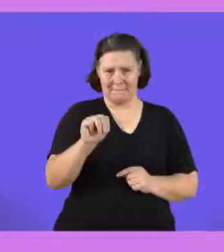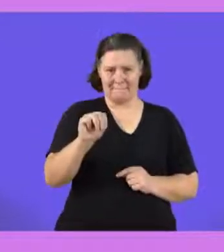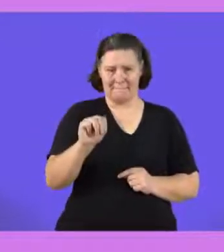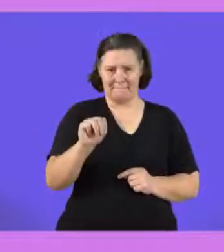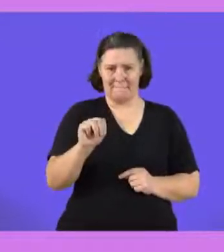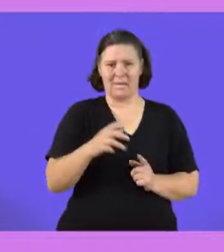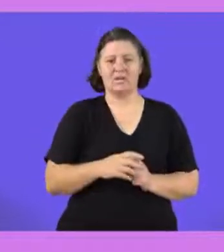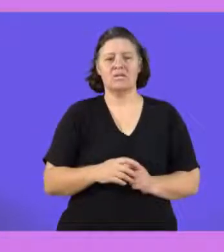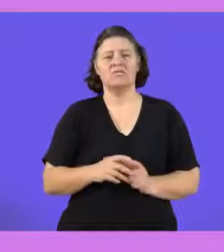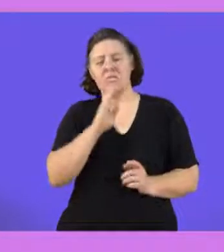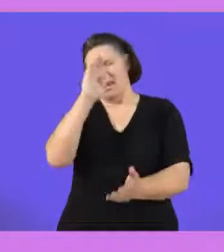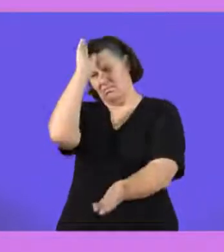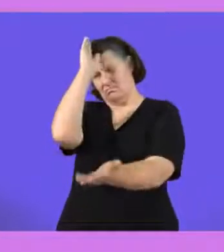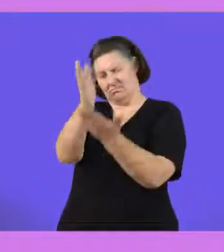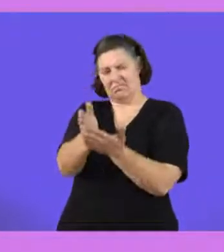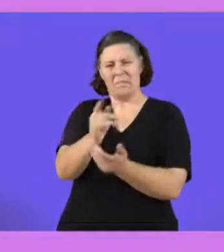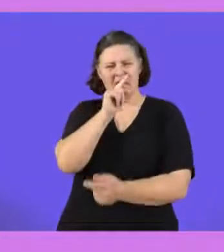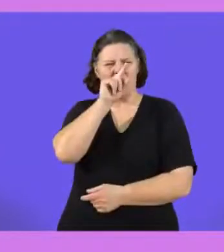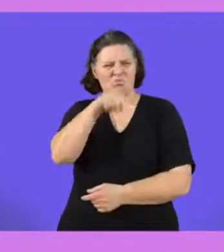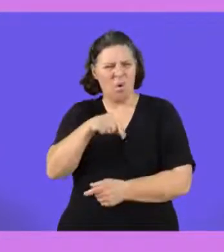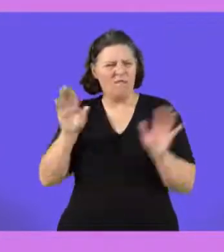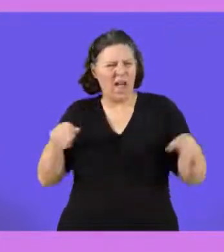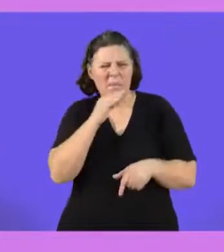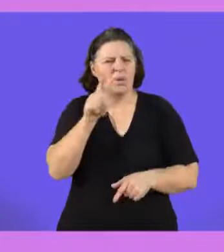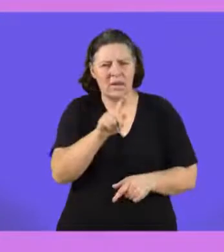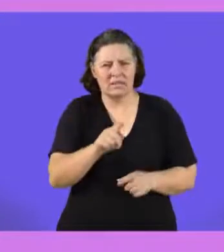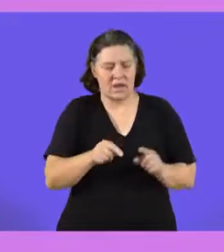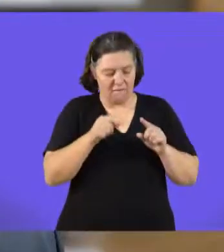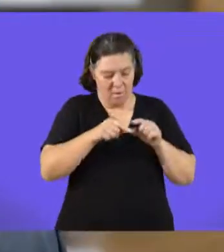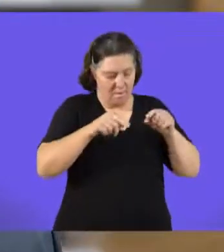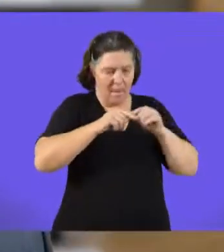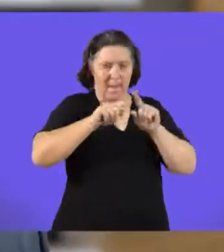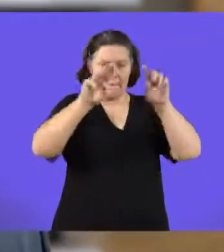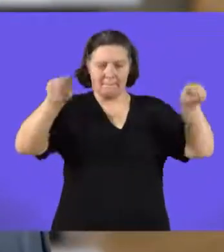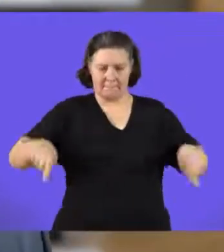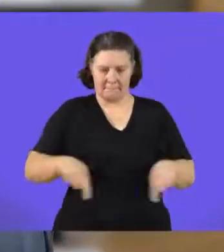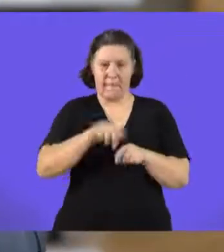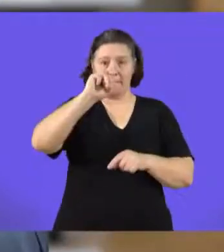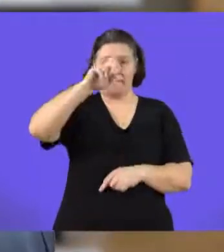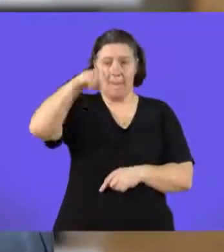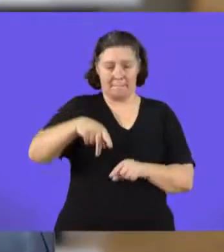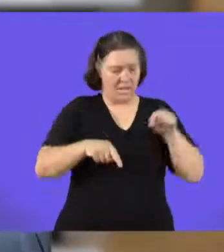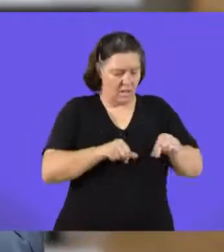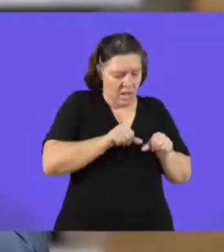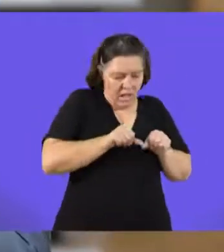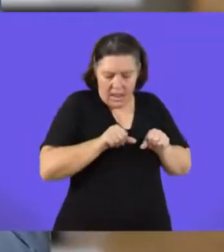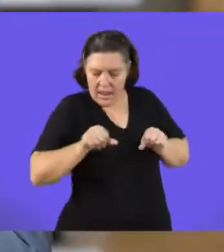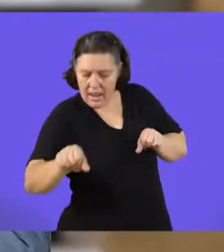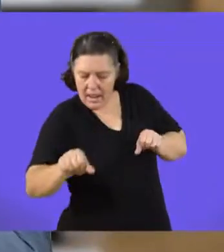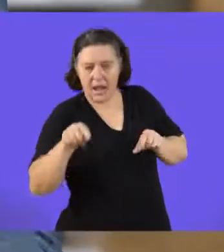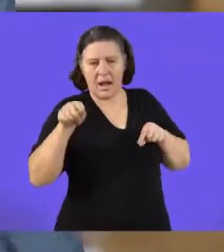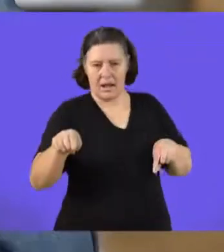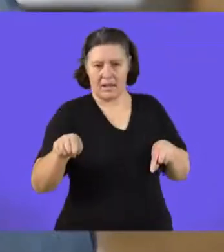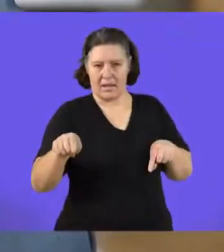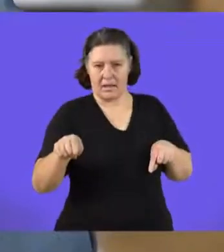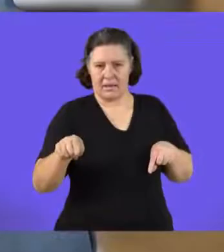1,398 kilometers as the crow flies. So what do we mean by as the crow flies? When we measure on a map from the one point